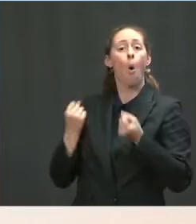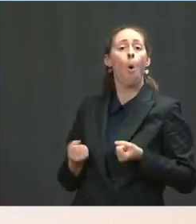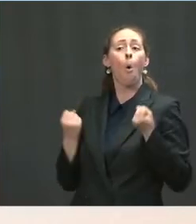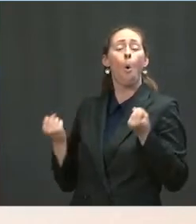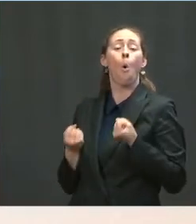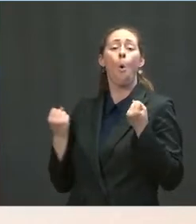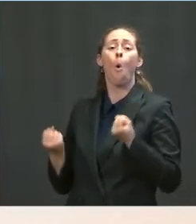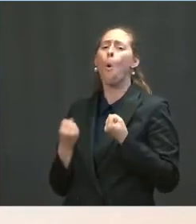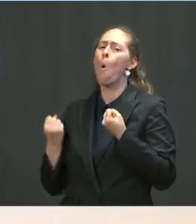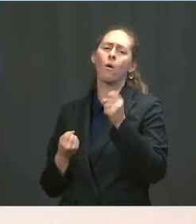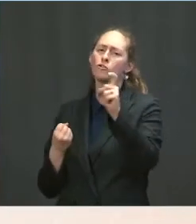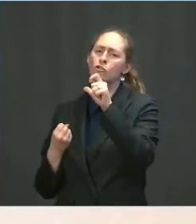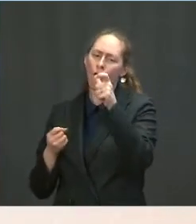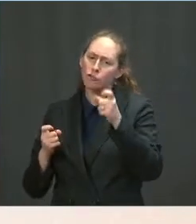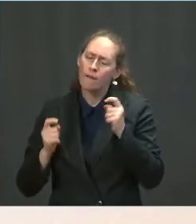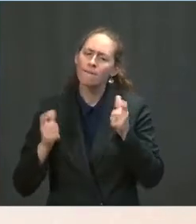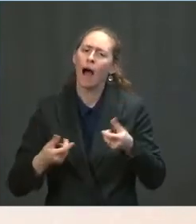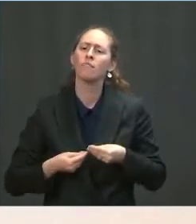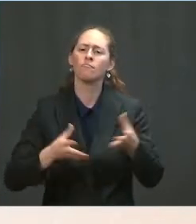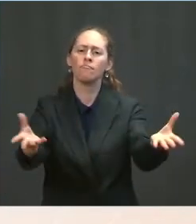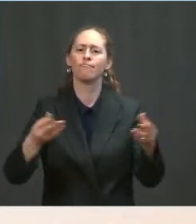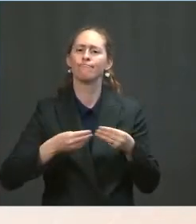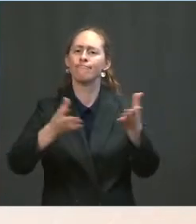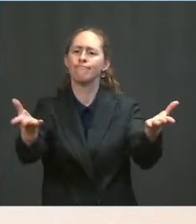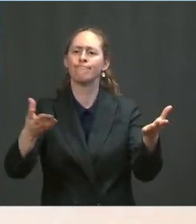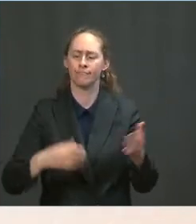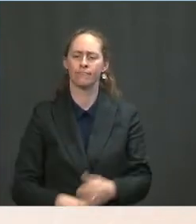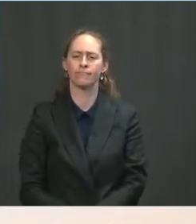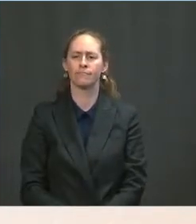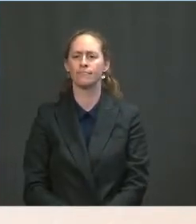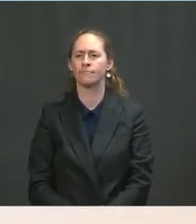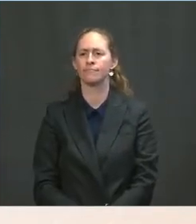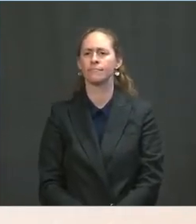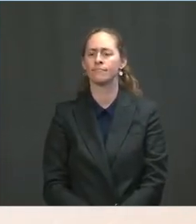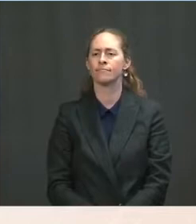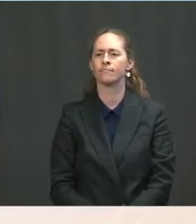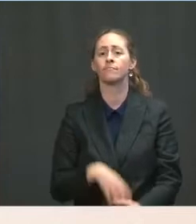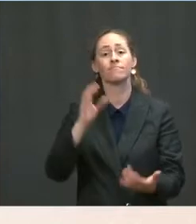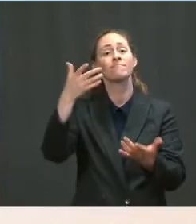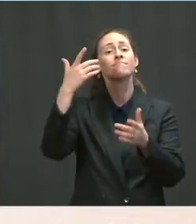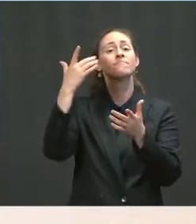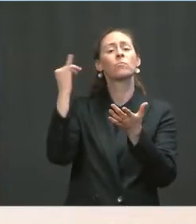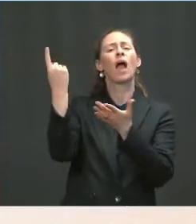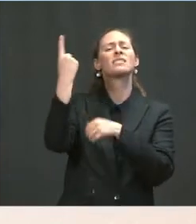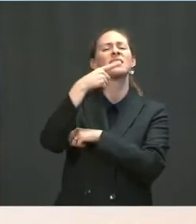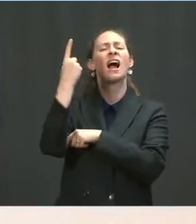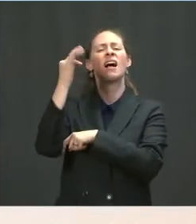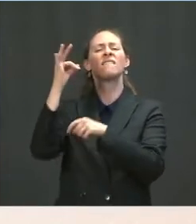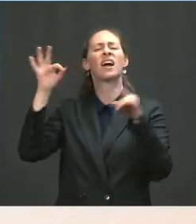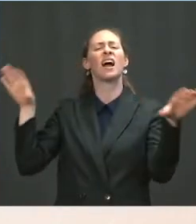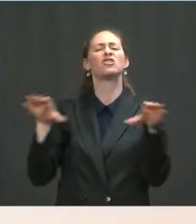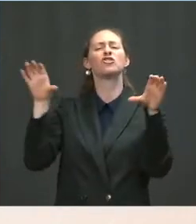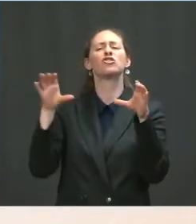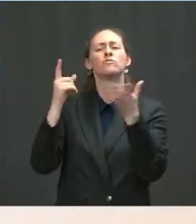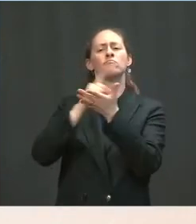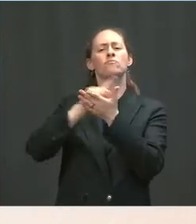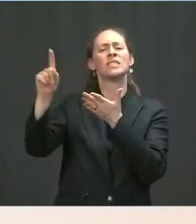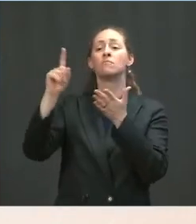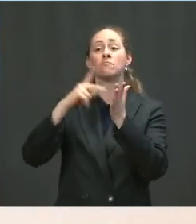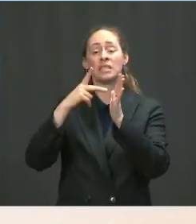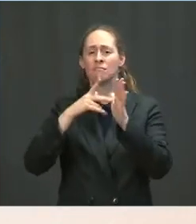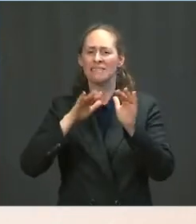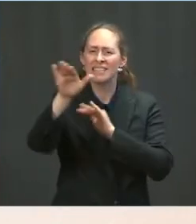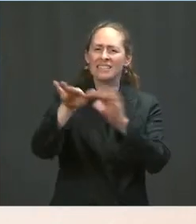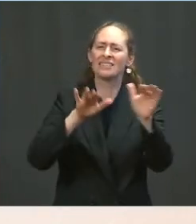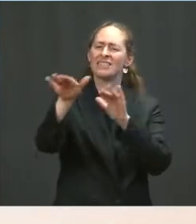so just this week, we had a day of action to promote the availability of the rental assistance, which reached tens of millions of